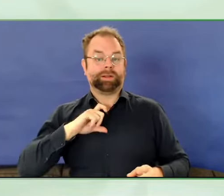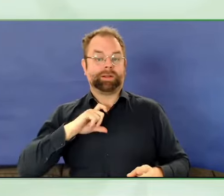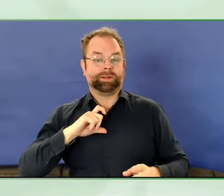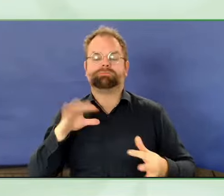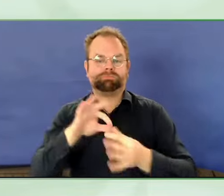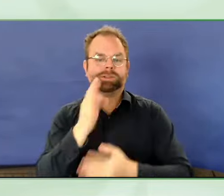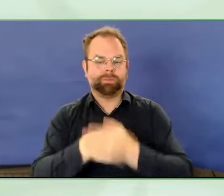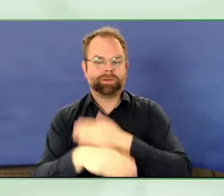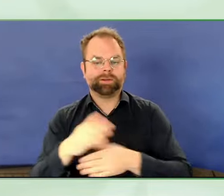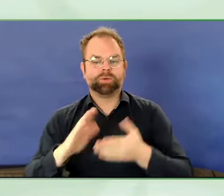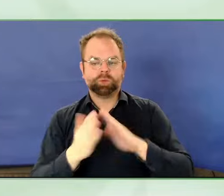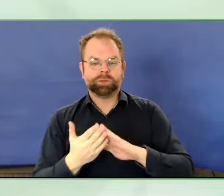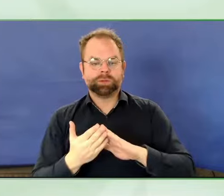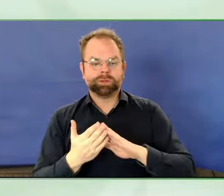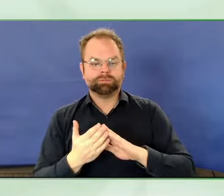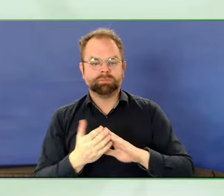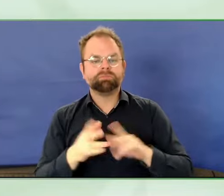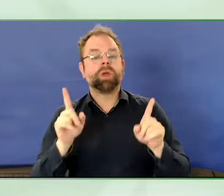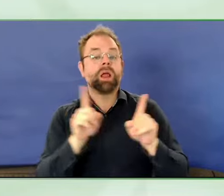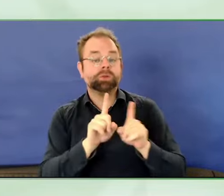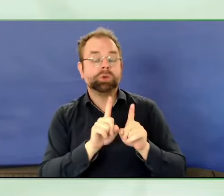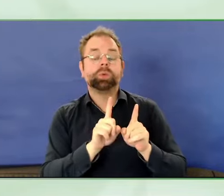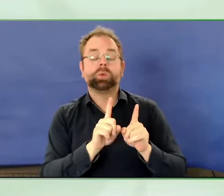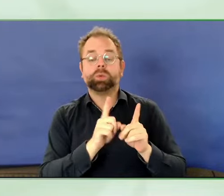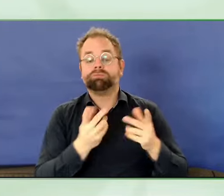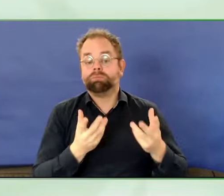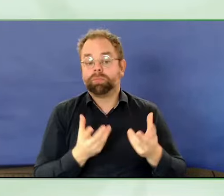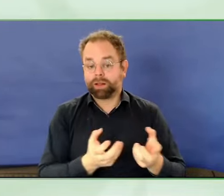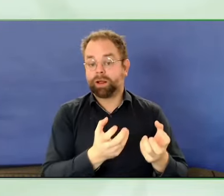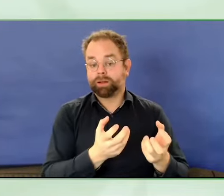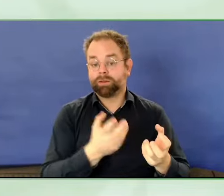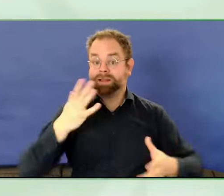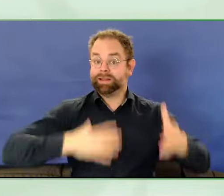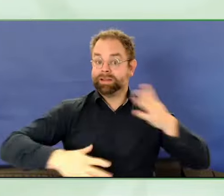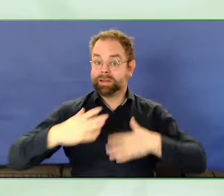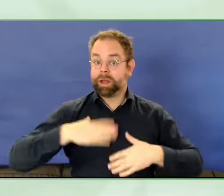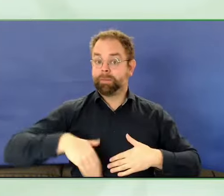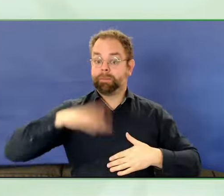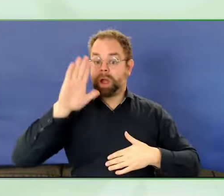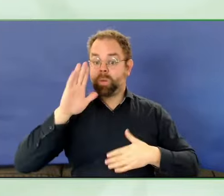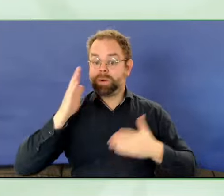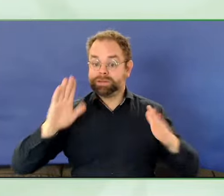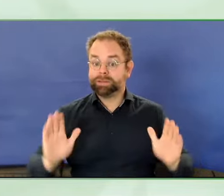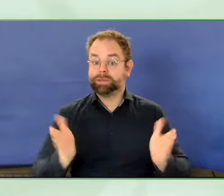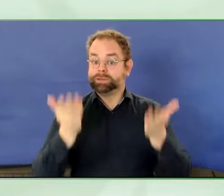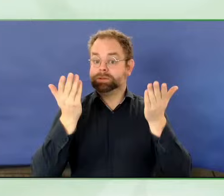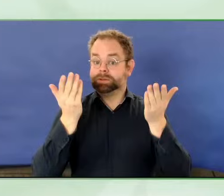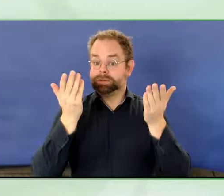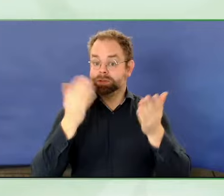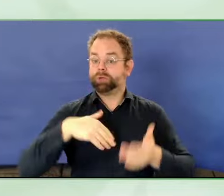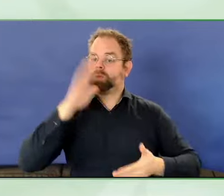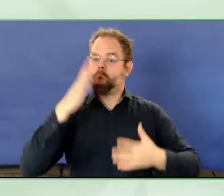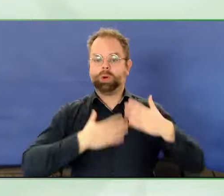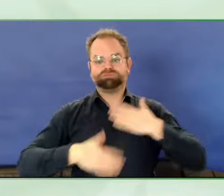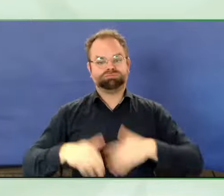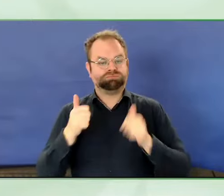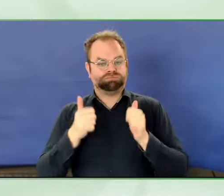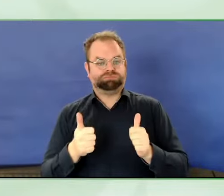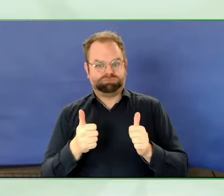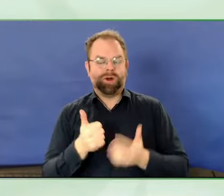also to share it with experts in the field and build it up practically. And this is exactly what we do with Augenhoehe.